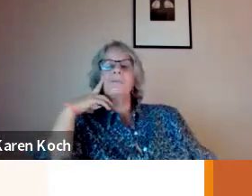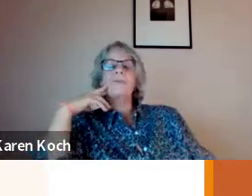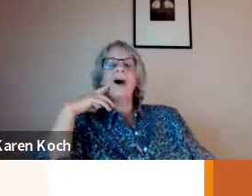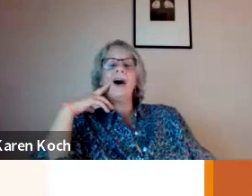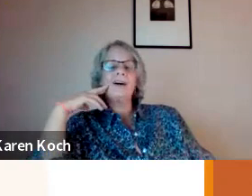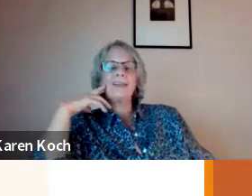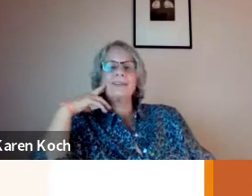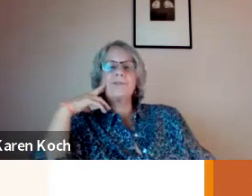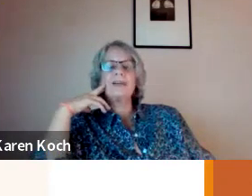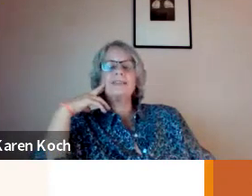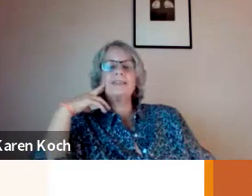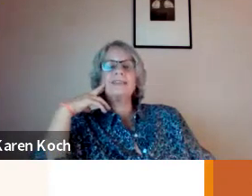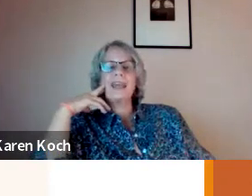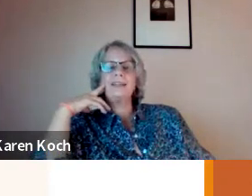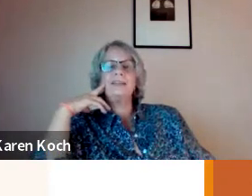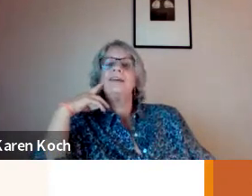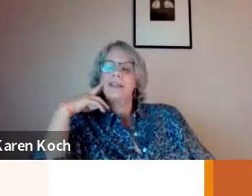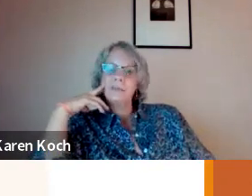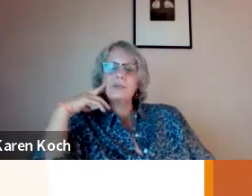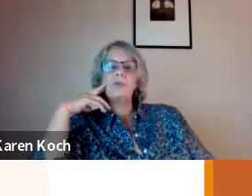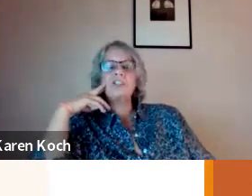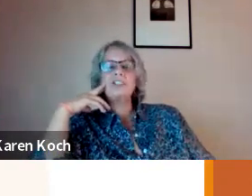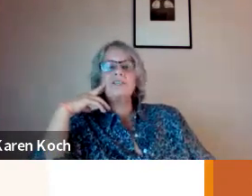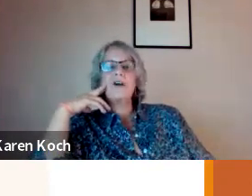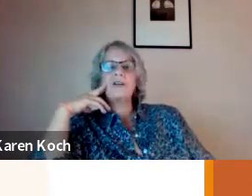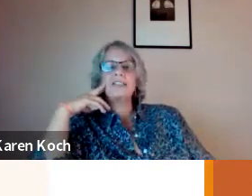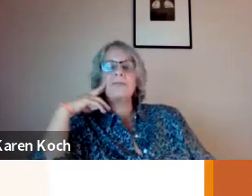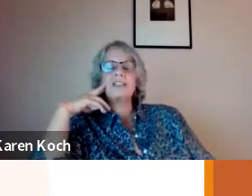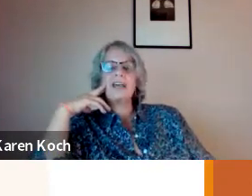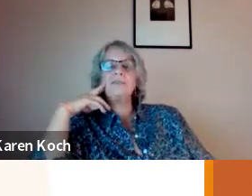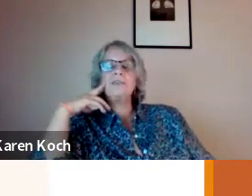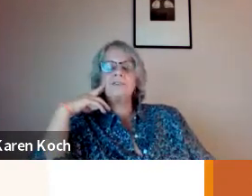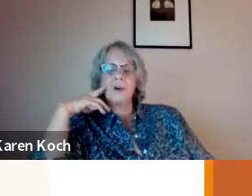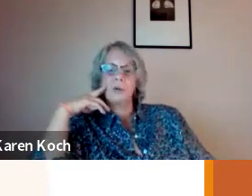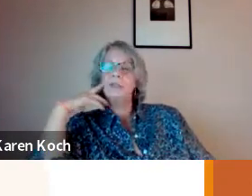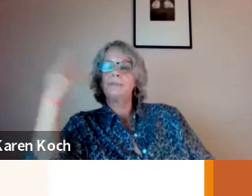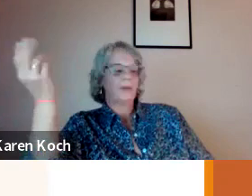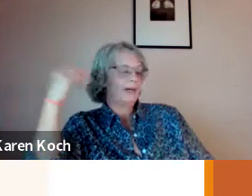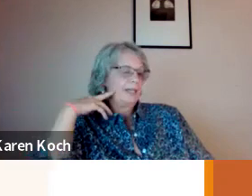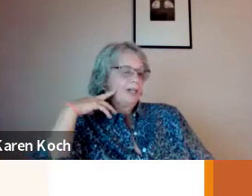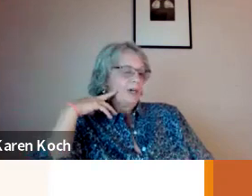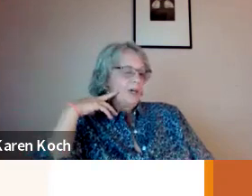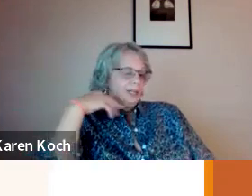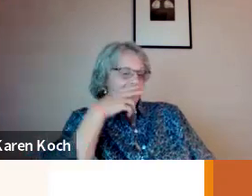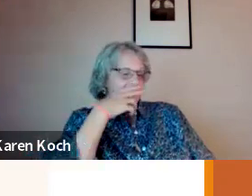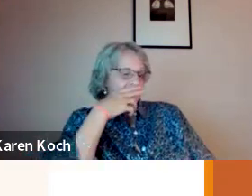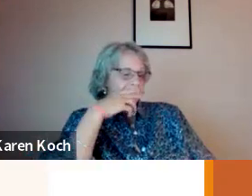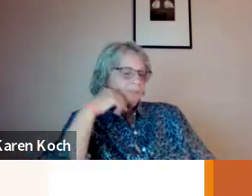that, I think they busted us again. He was appreciative of our attempt to get him the phone, but